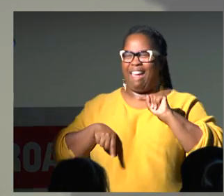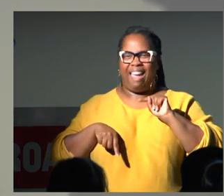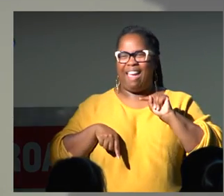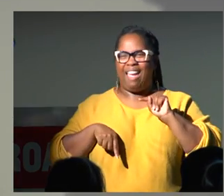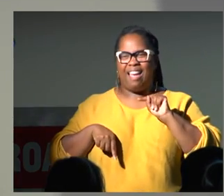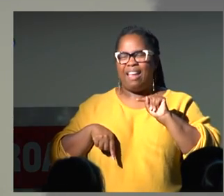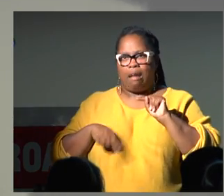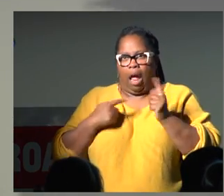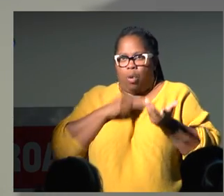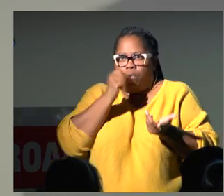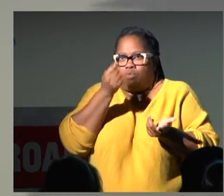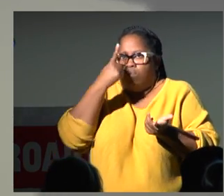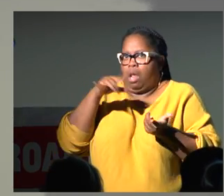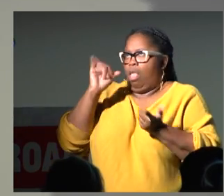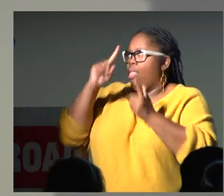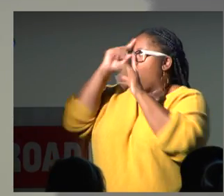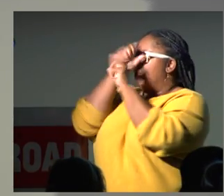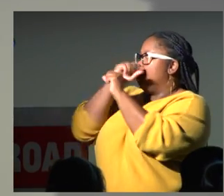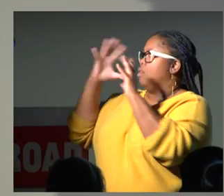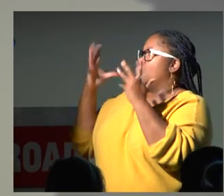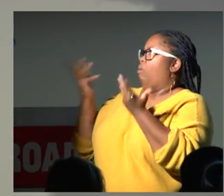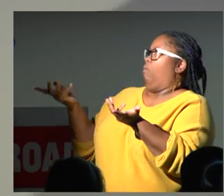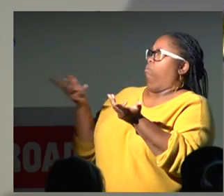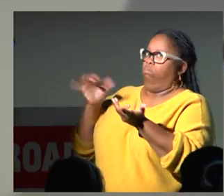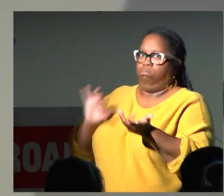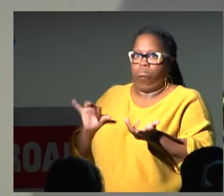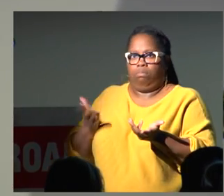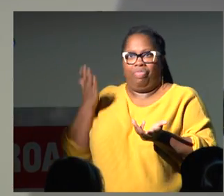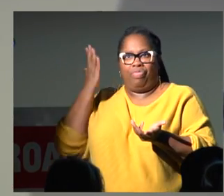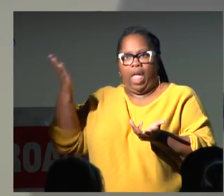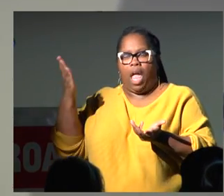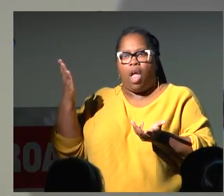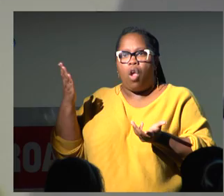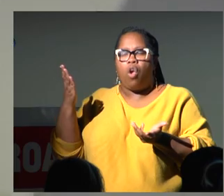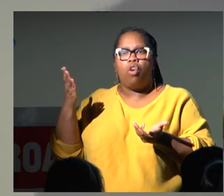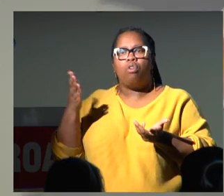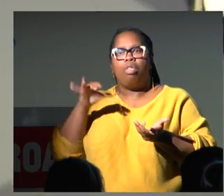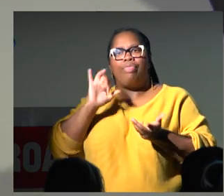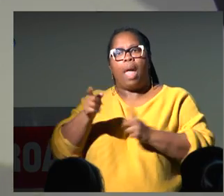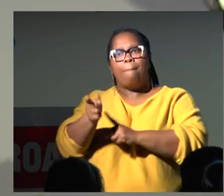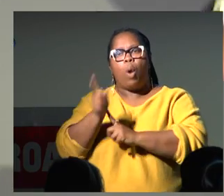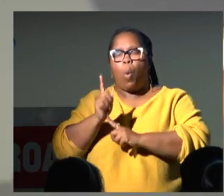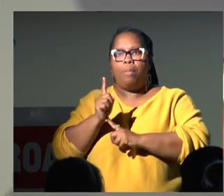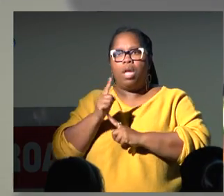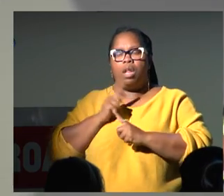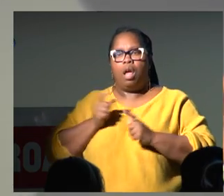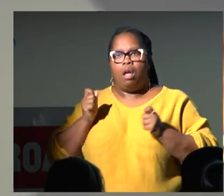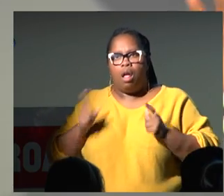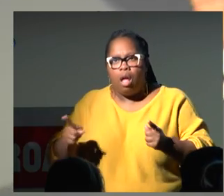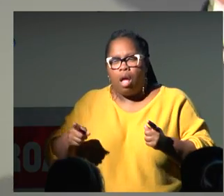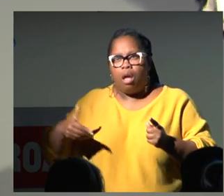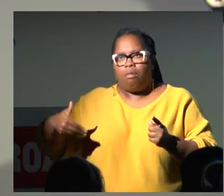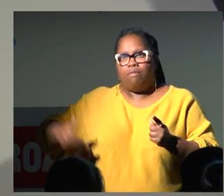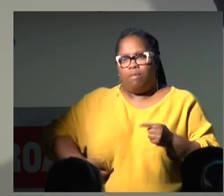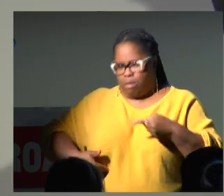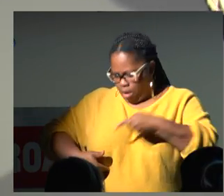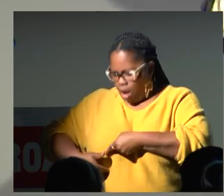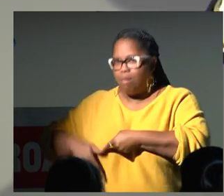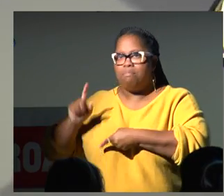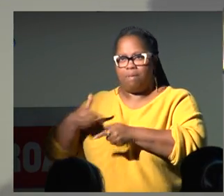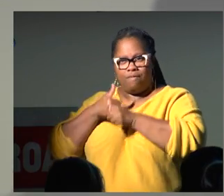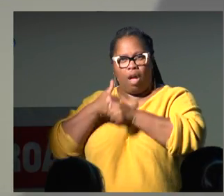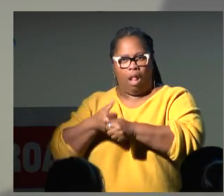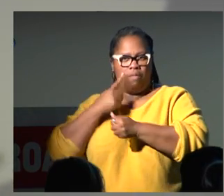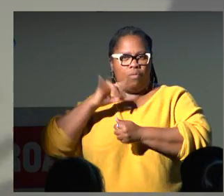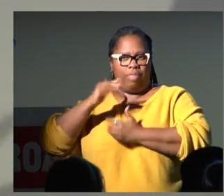route. I just know that I have to be in the moment and be intuitive in the process. You see what I'm